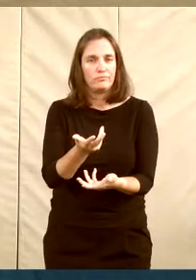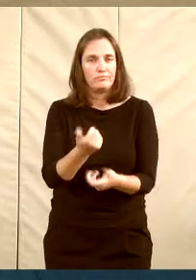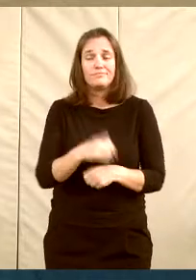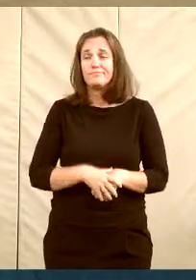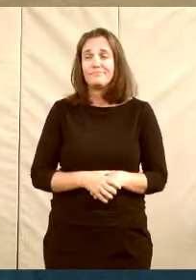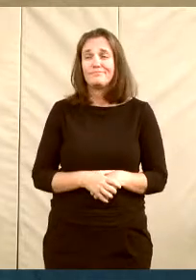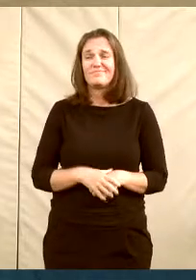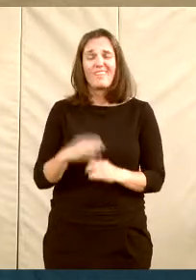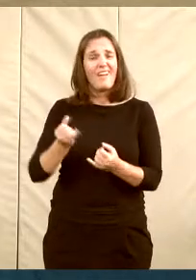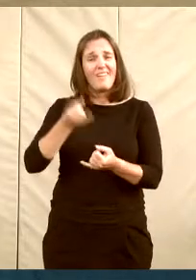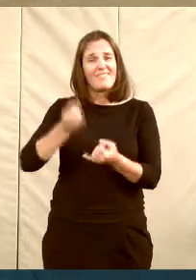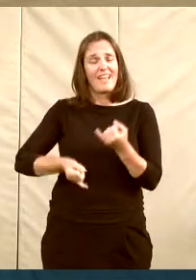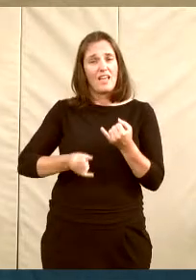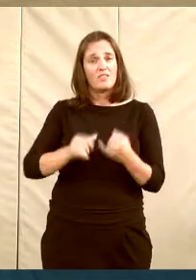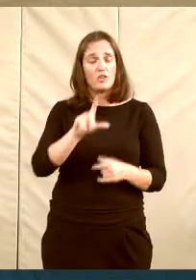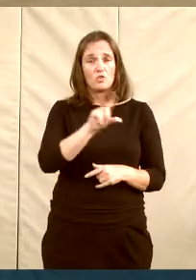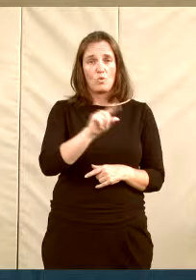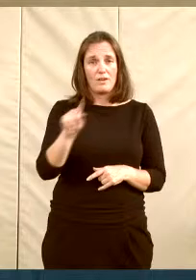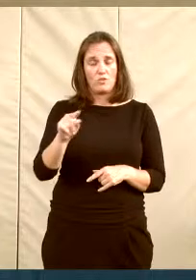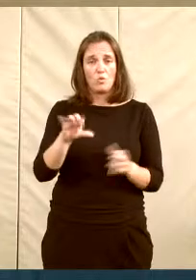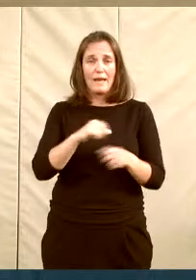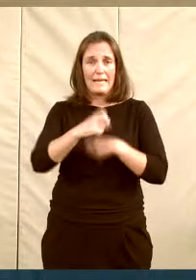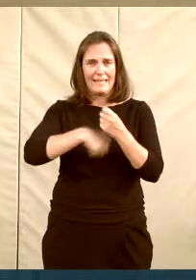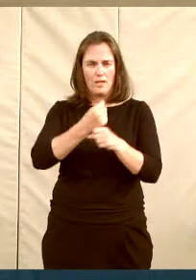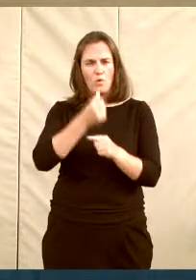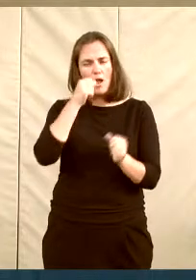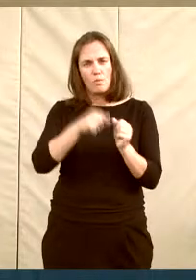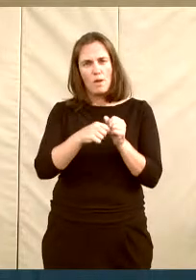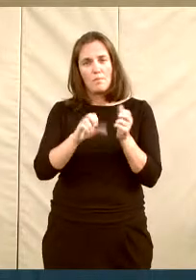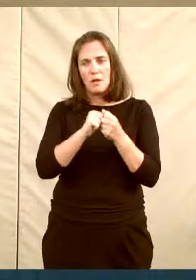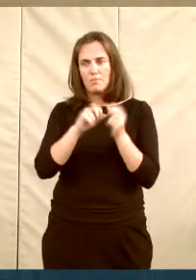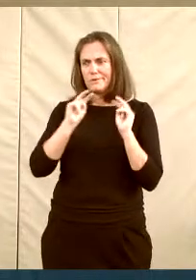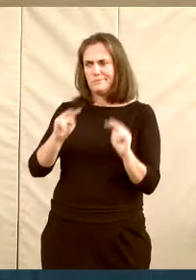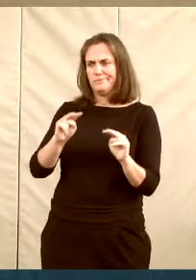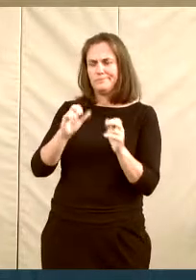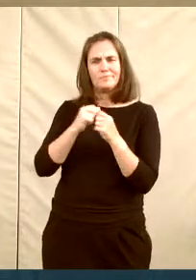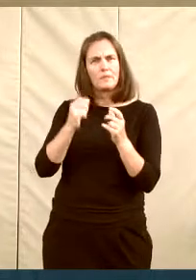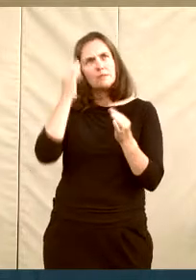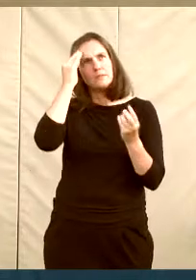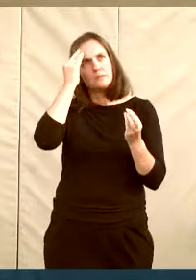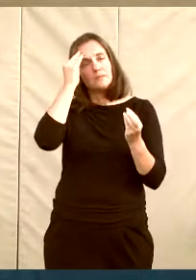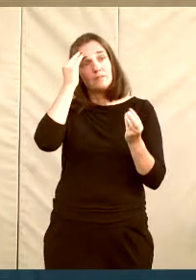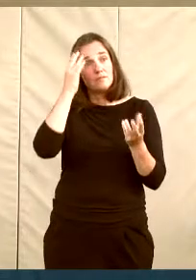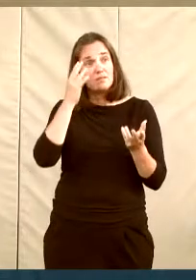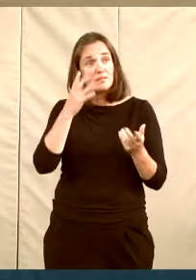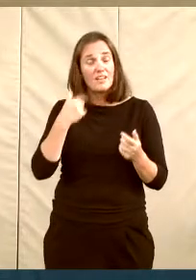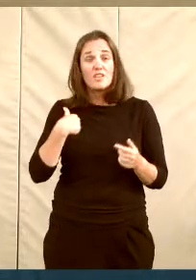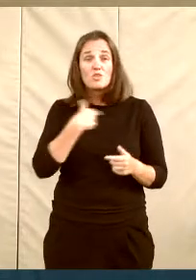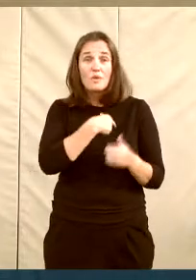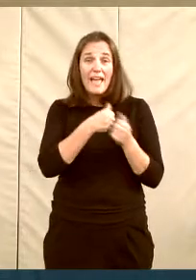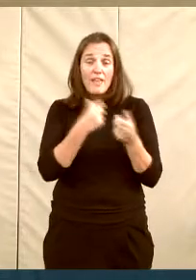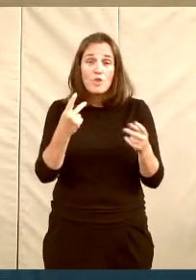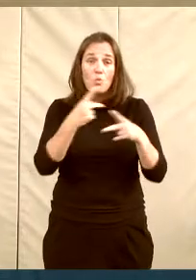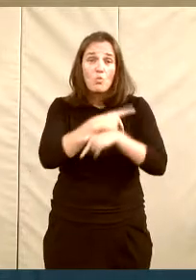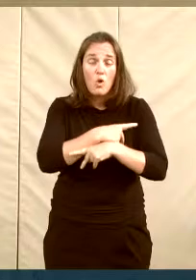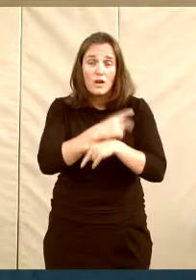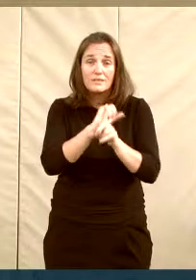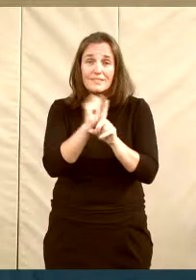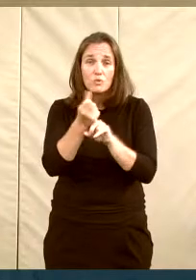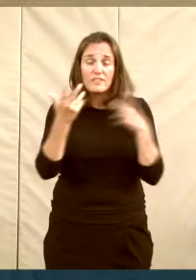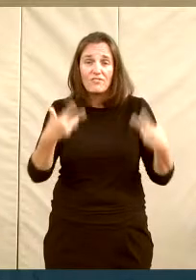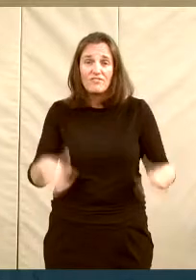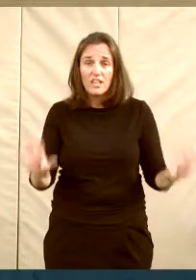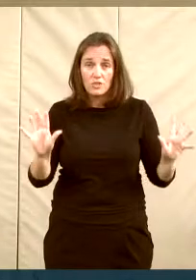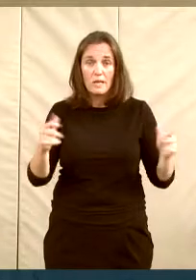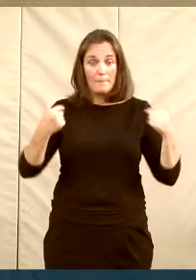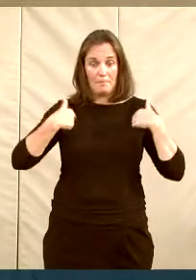end of the 2020 school year, I remember sitting in my midnight thoughts, wondering if we had the worst of it. I, like so many of